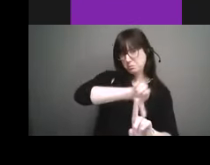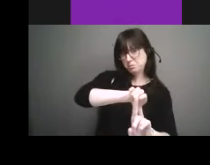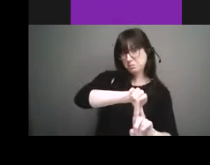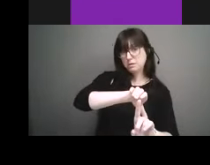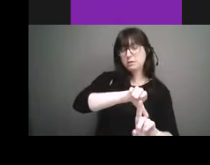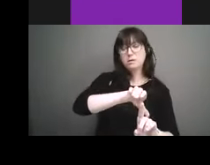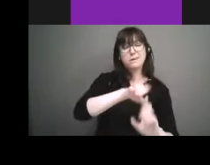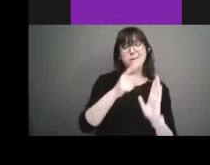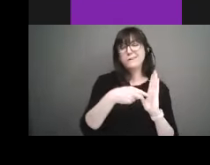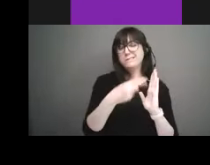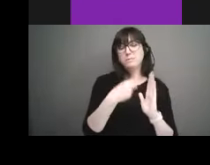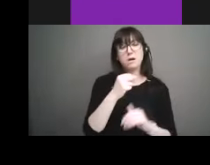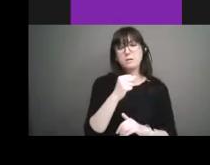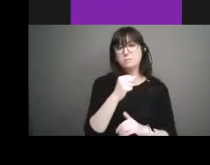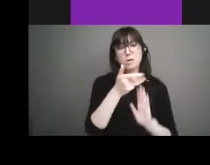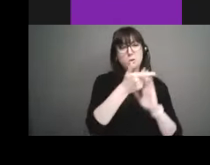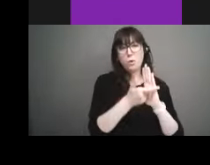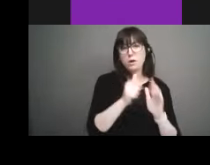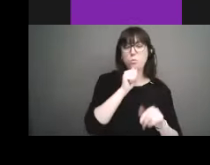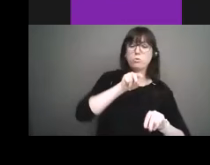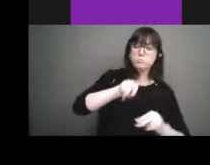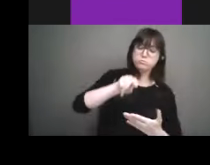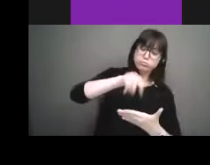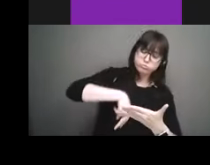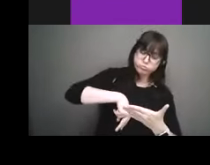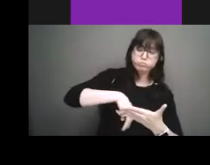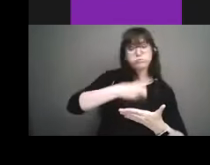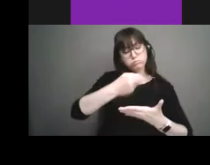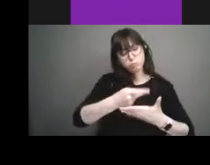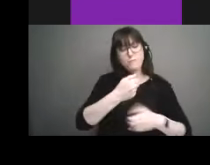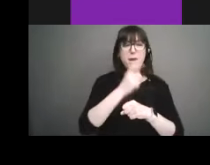always assessed by a lawyer. Okay, so